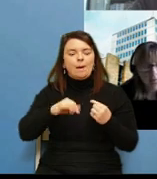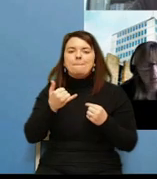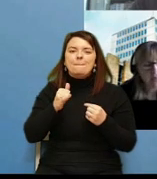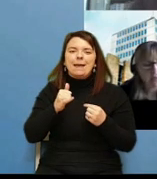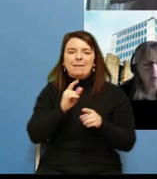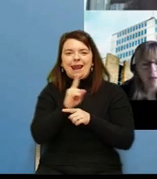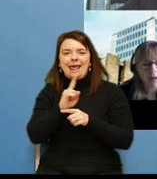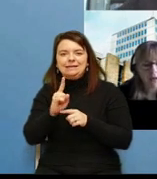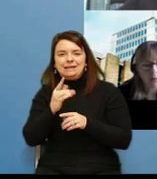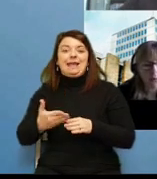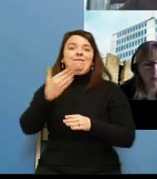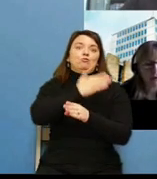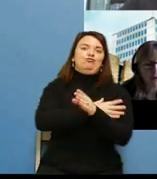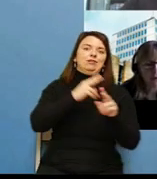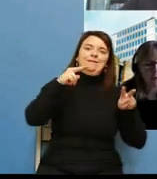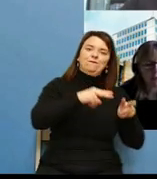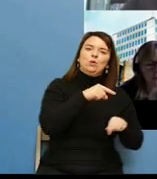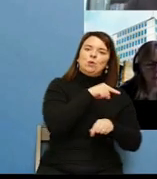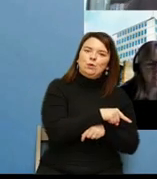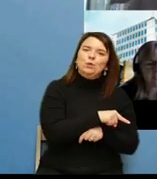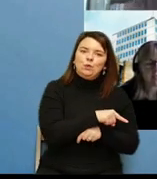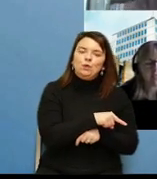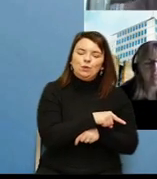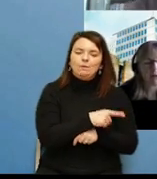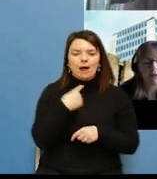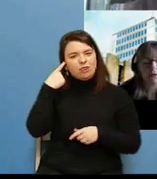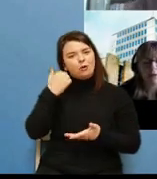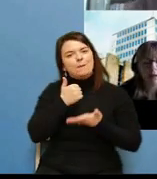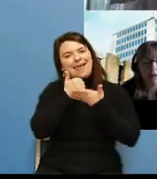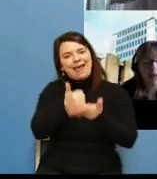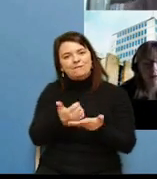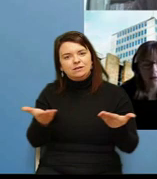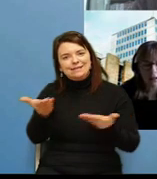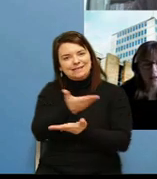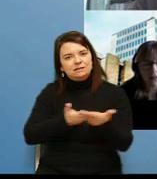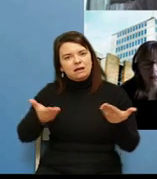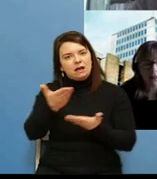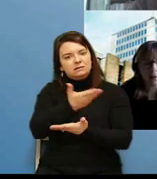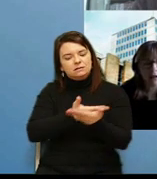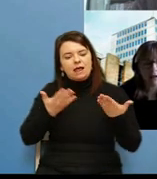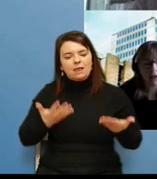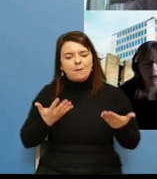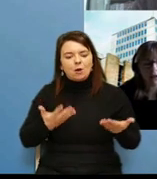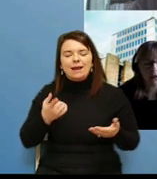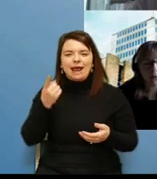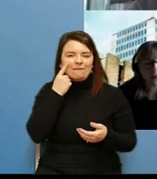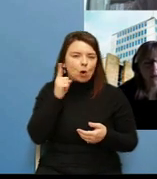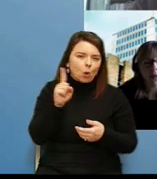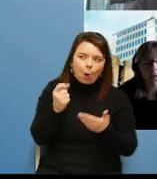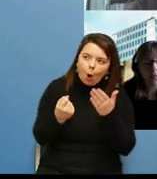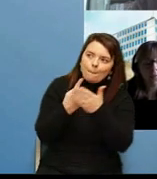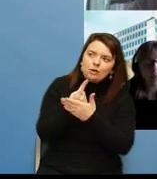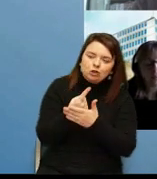doing, and maybe I can come back with a preview when we're at a bit of a later stage, but I thought it would be helpful at the moment to discuss it